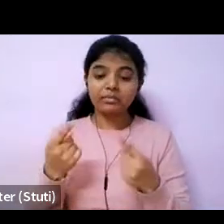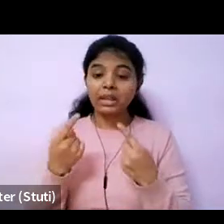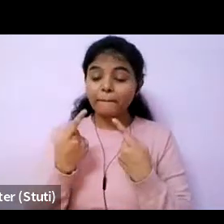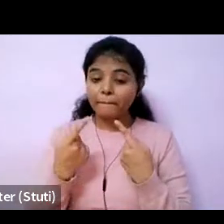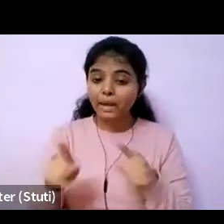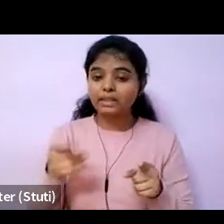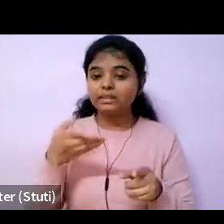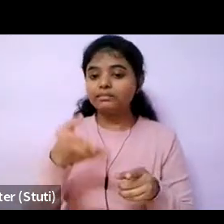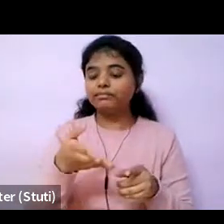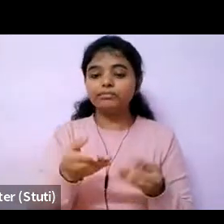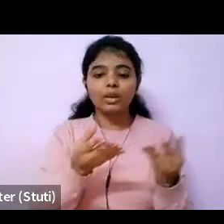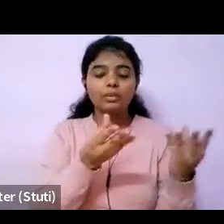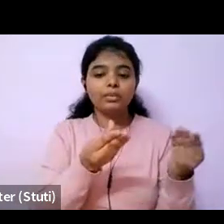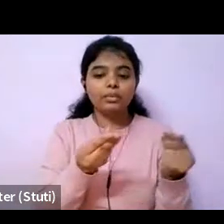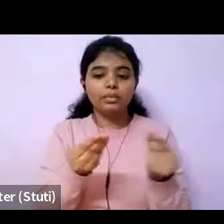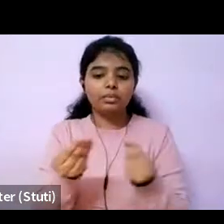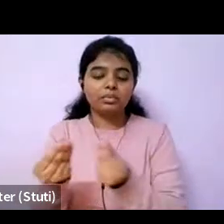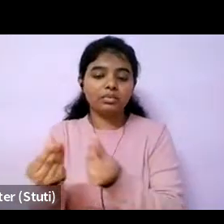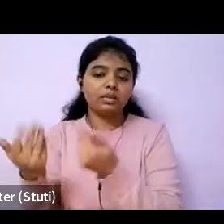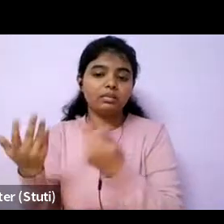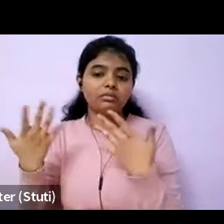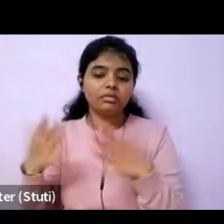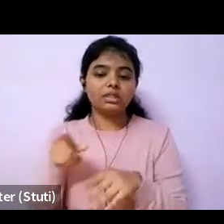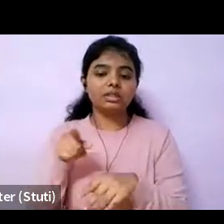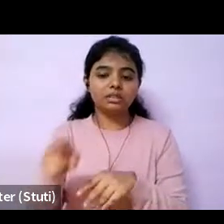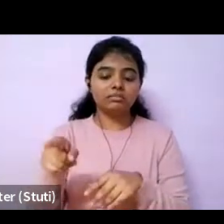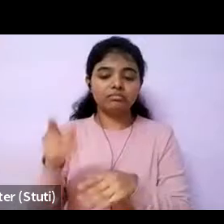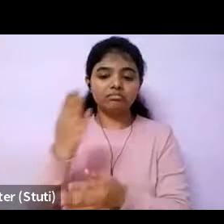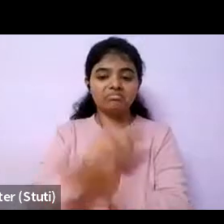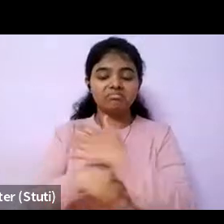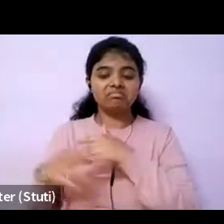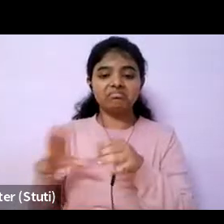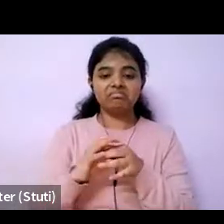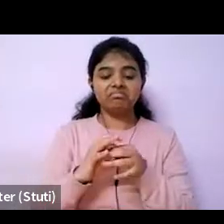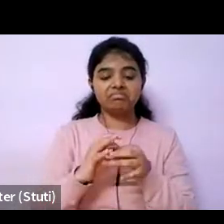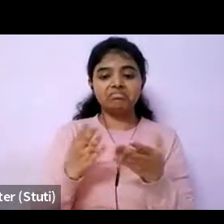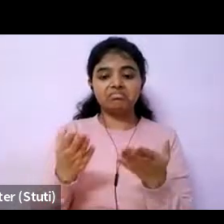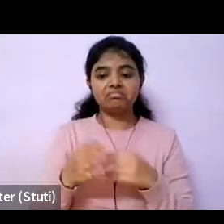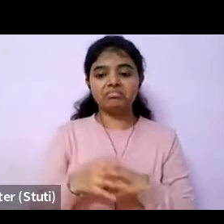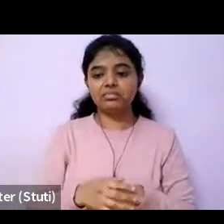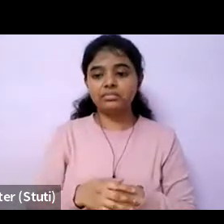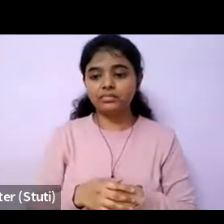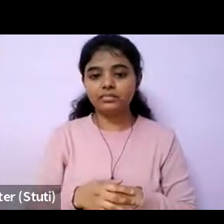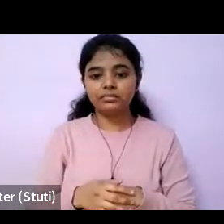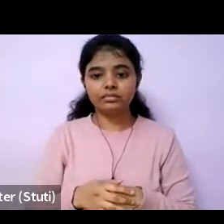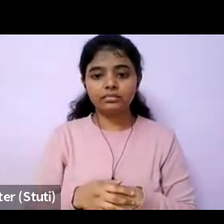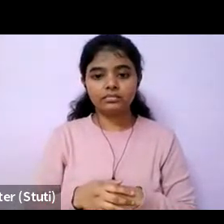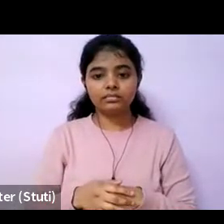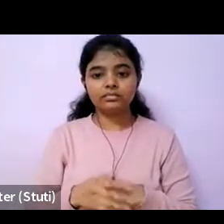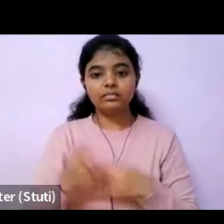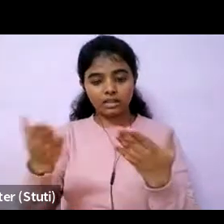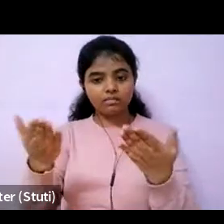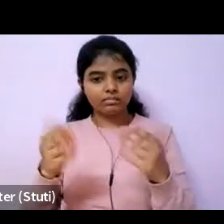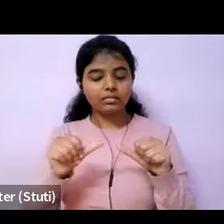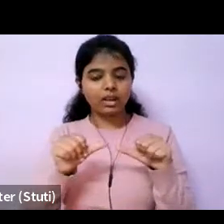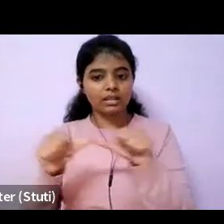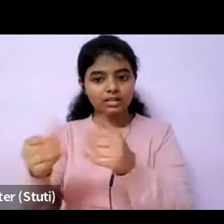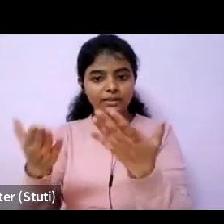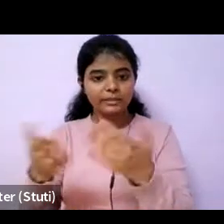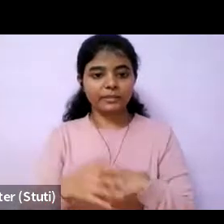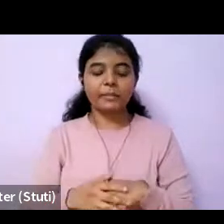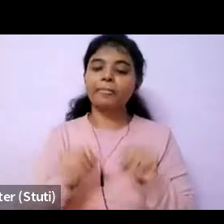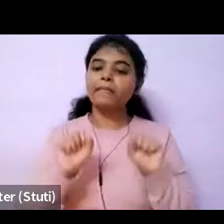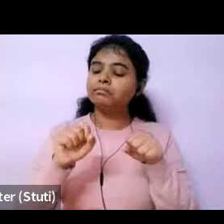in the reception of disability memoir. Wow. Anwesha, take that. Yes, thank you for